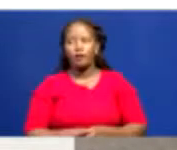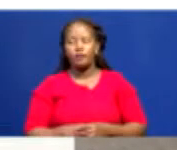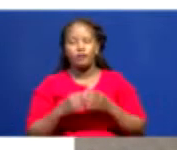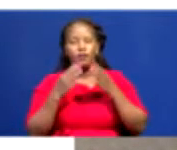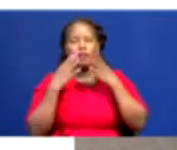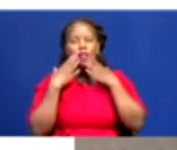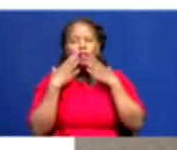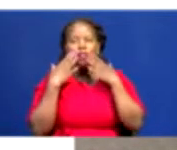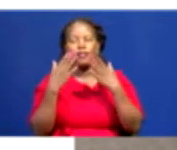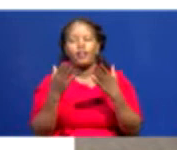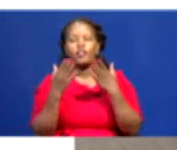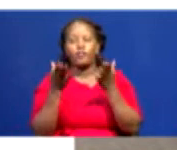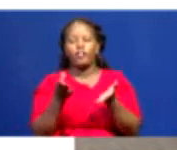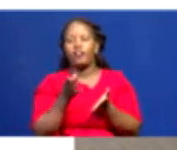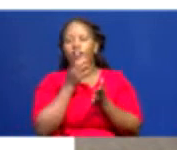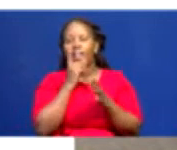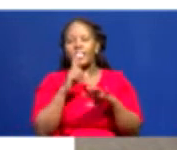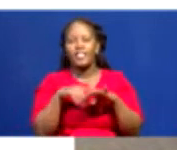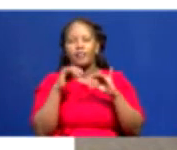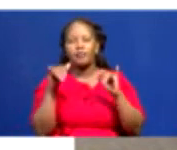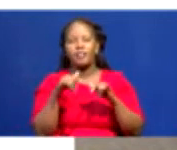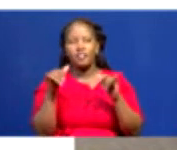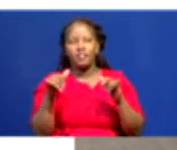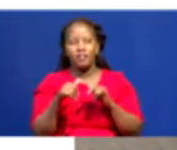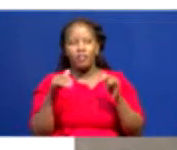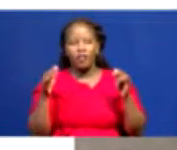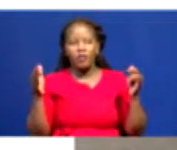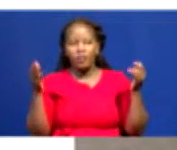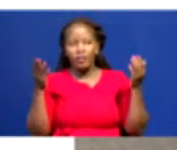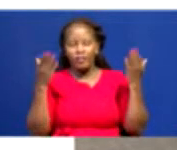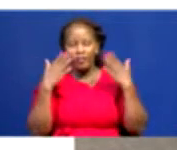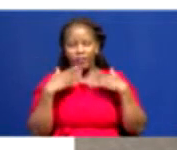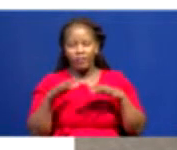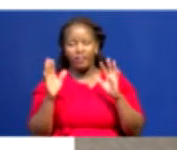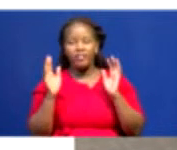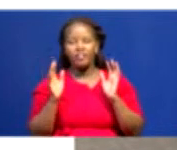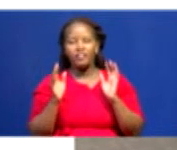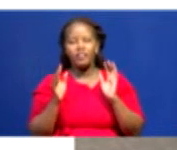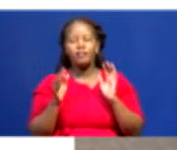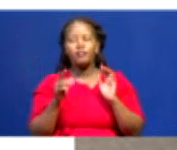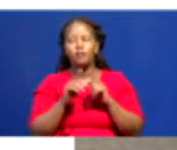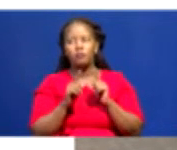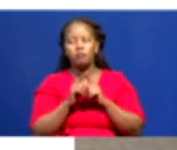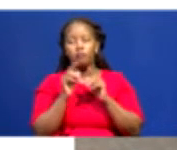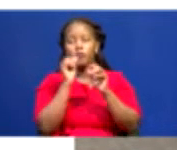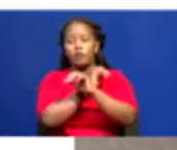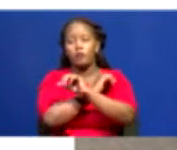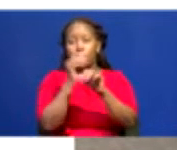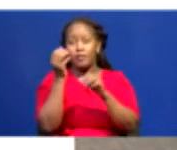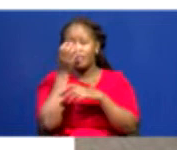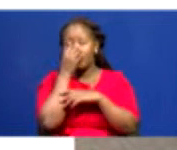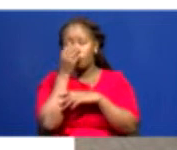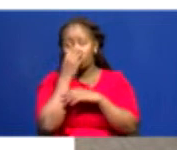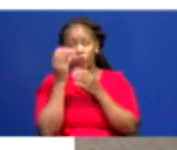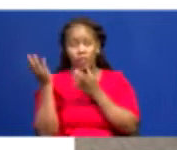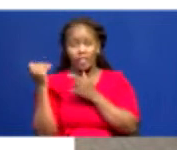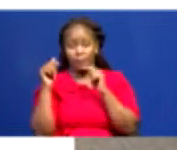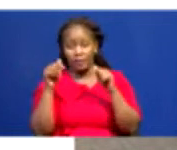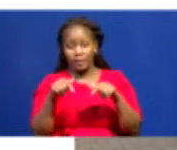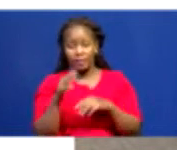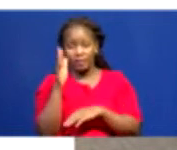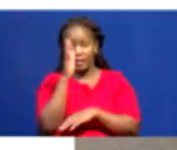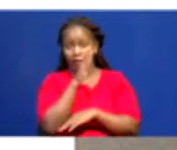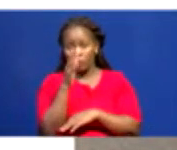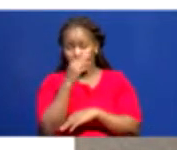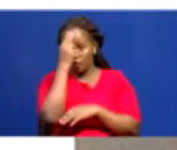Thank you for your time. We've come to the end of Channel One Lunchtime News. A quick recap: President William Ruto is expected this afternoon